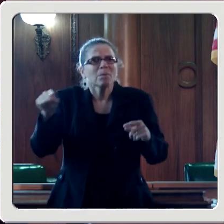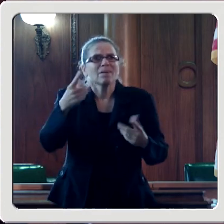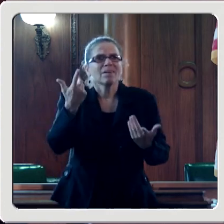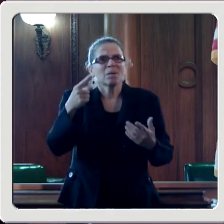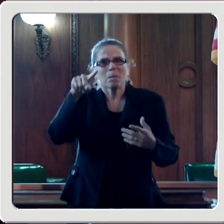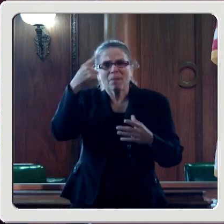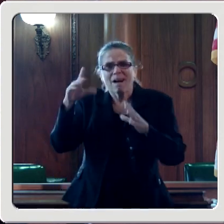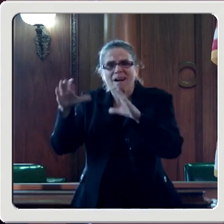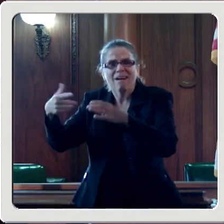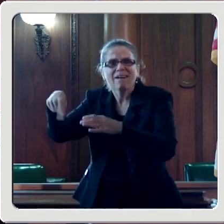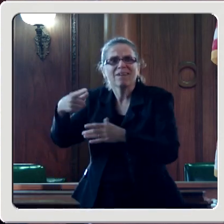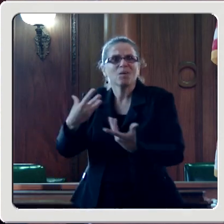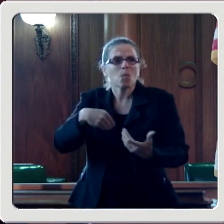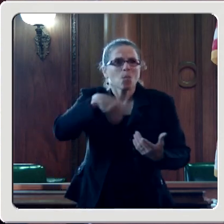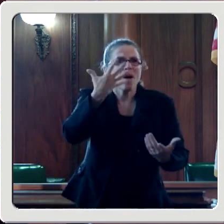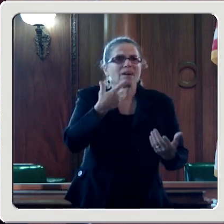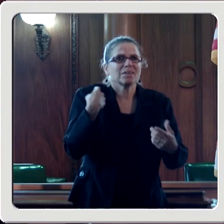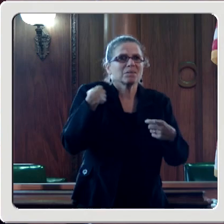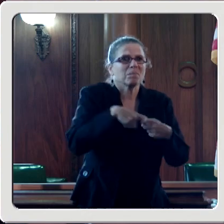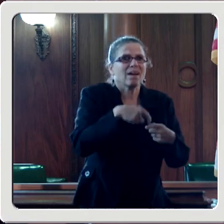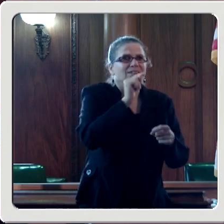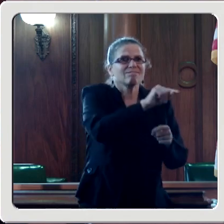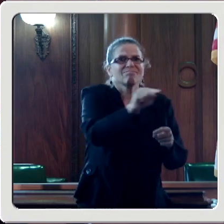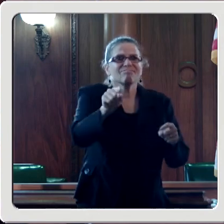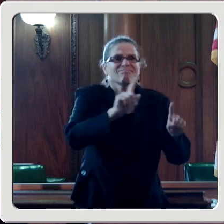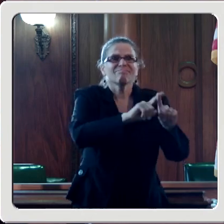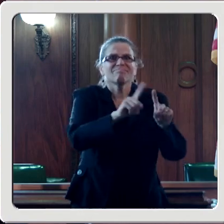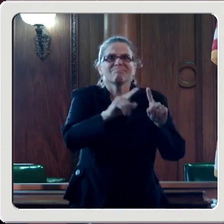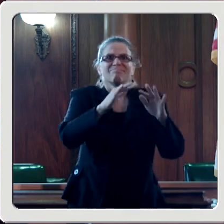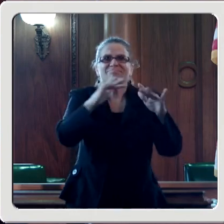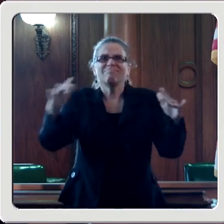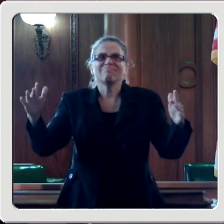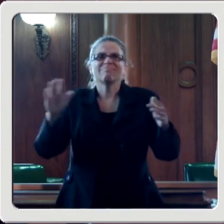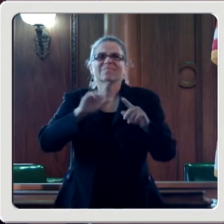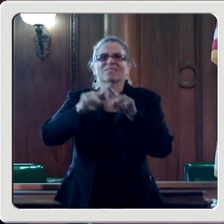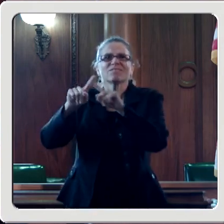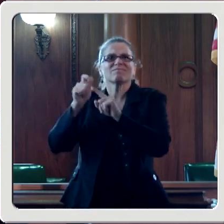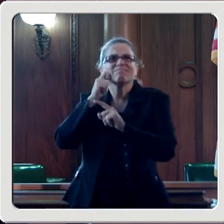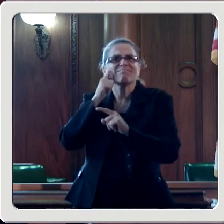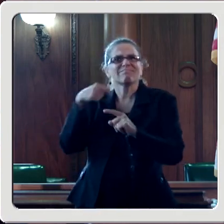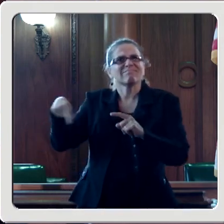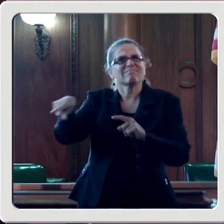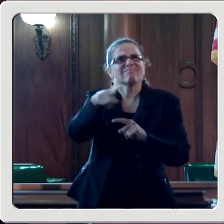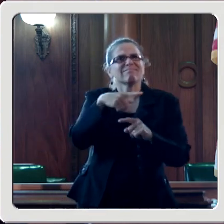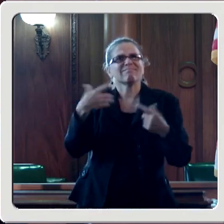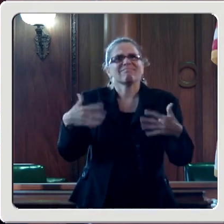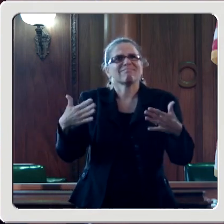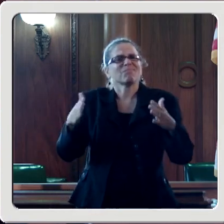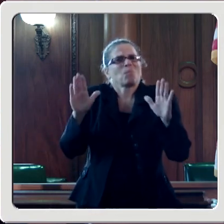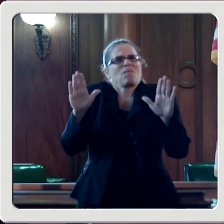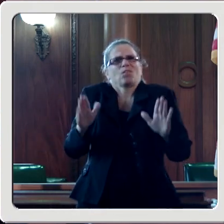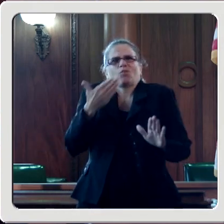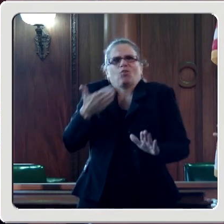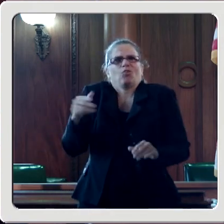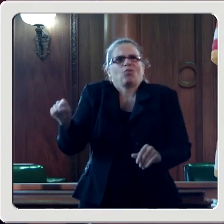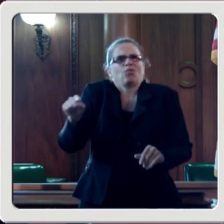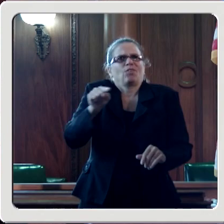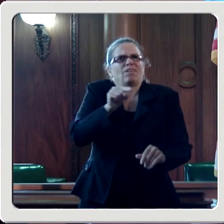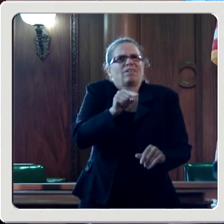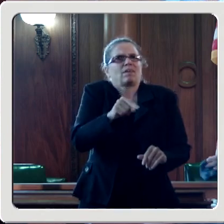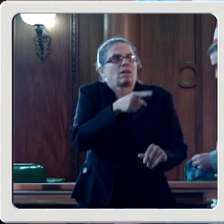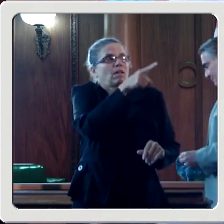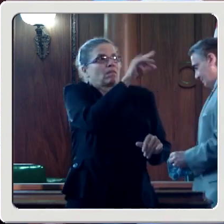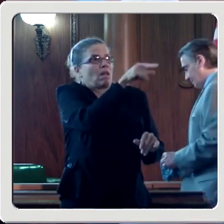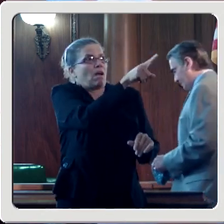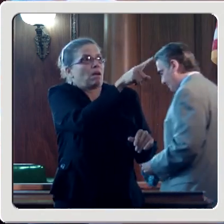we will deal with it and unite and move forward. But let me turn it over to Commissioner Clapper. She's firsthand with